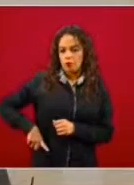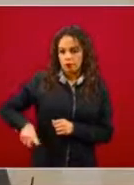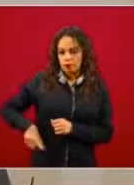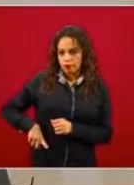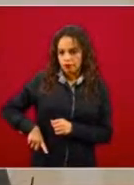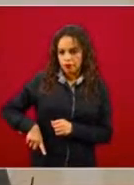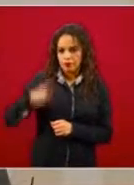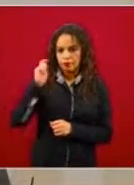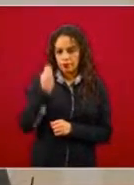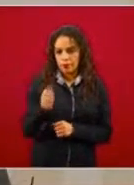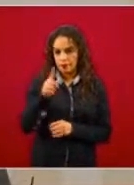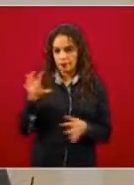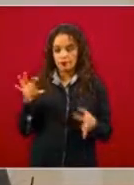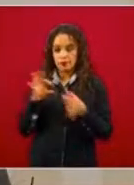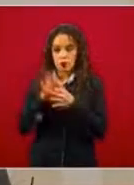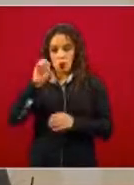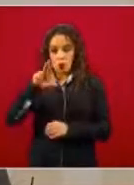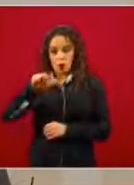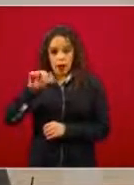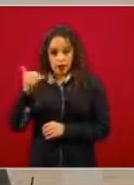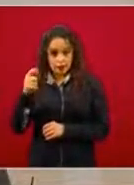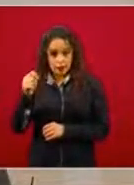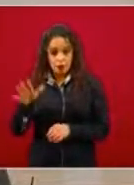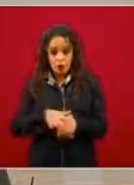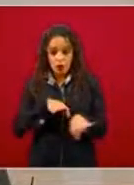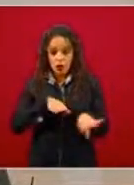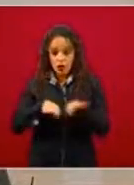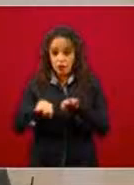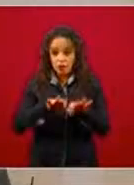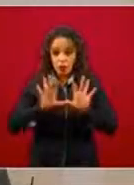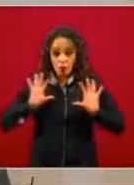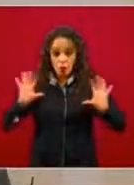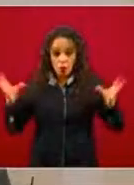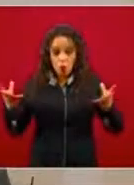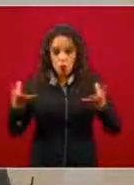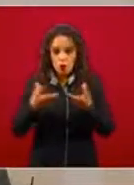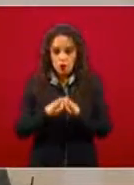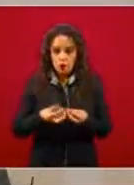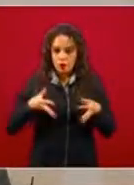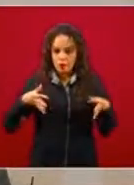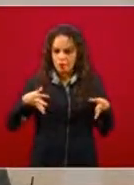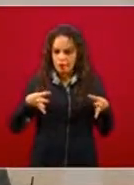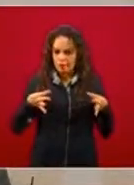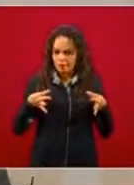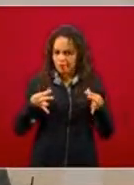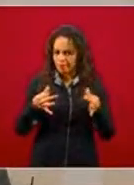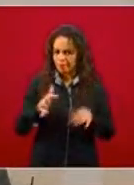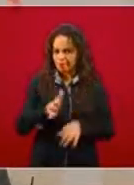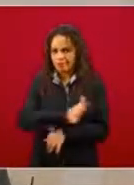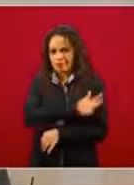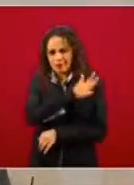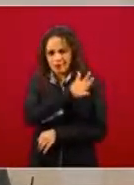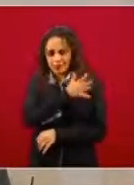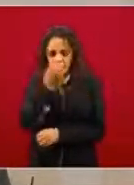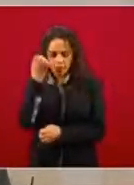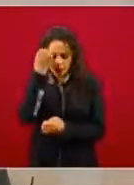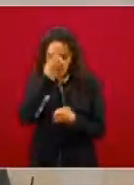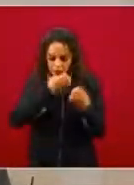education, from private schools and public centers just like CONACYT, because all of this